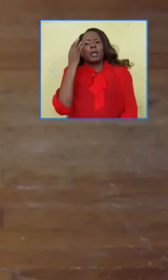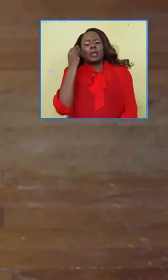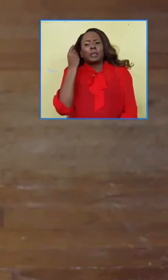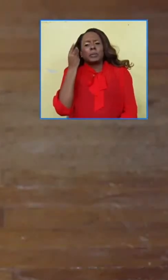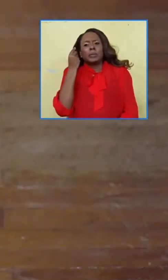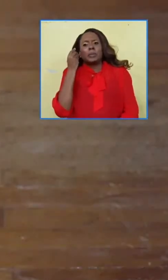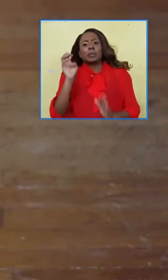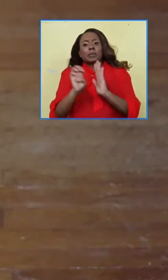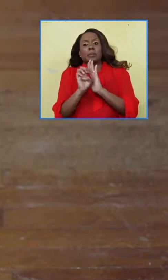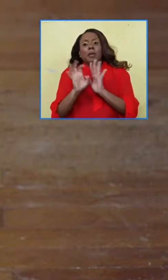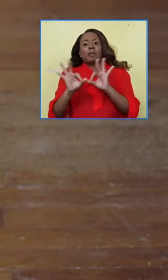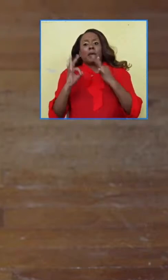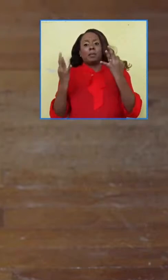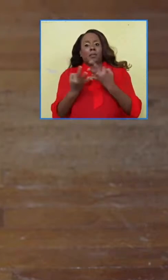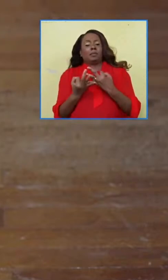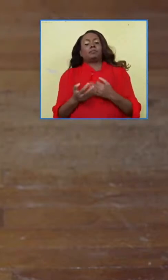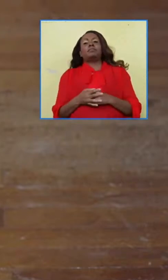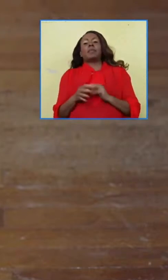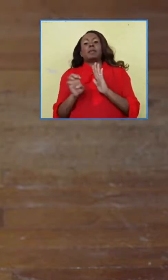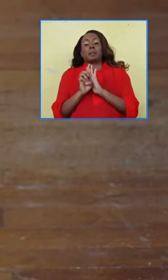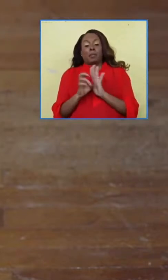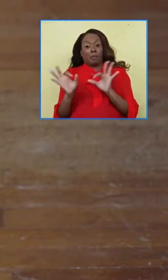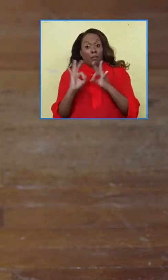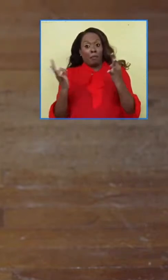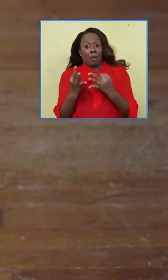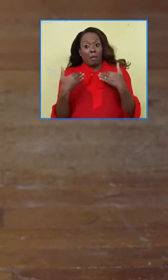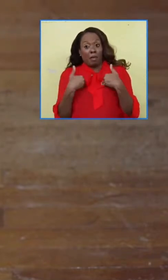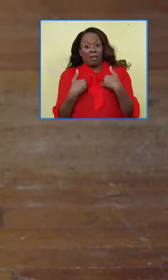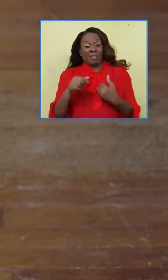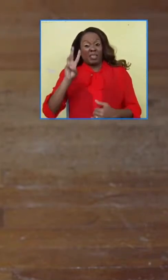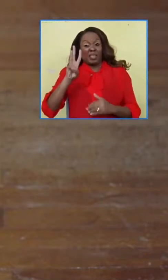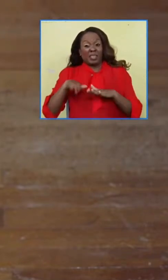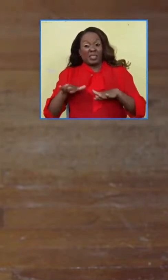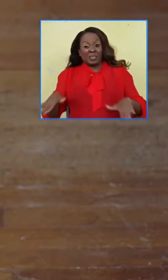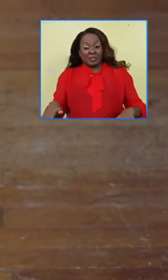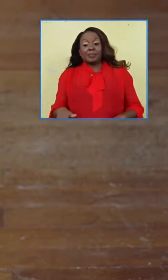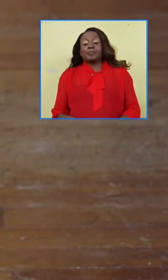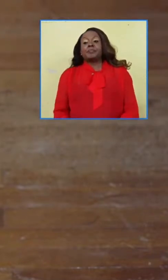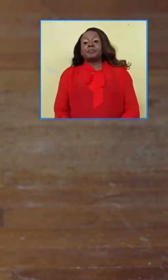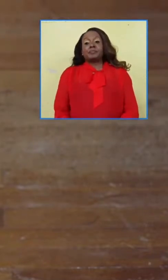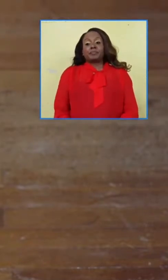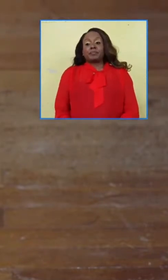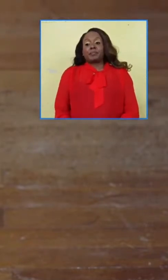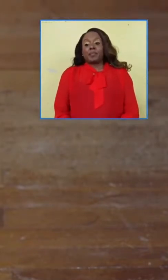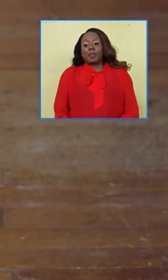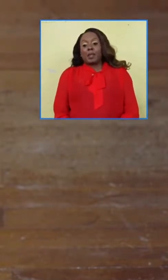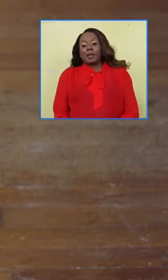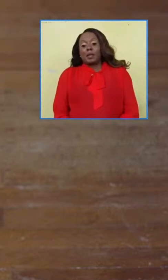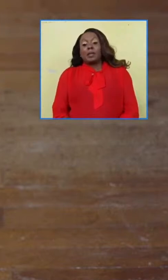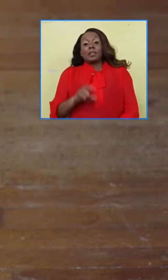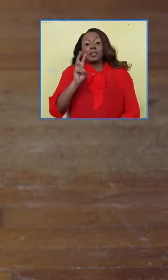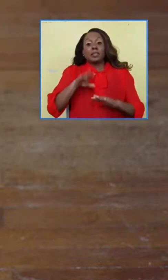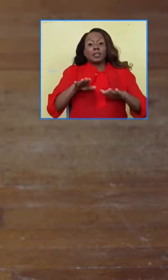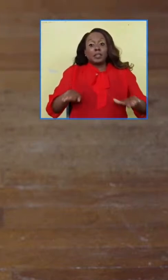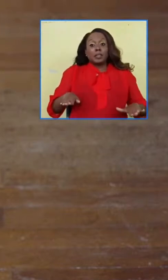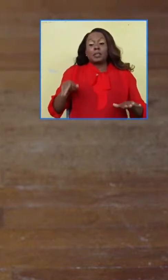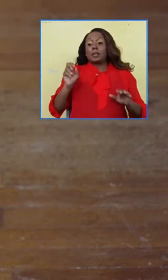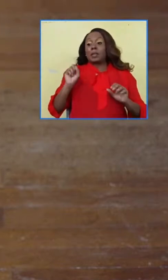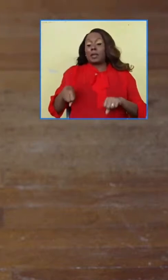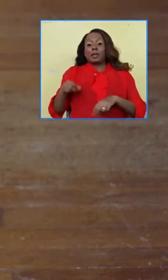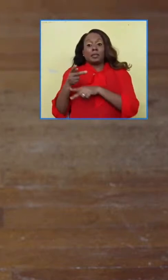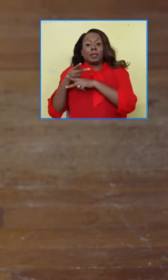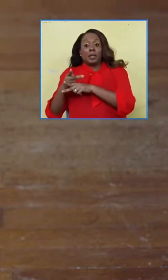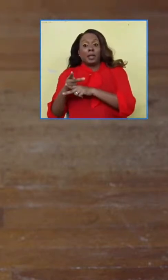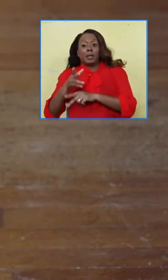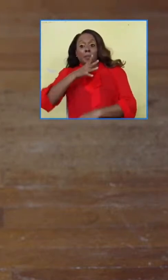a family who has 6 children, taking care of their elderly parents is not that difficult. Each of them